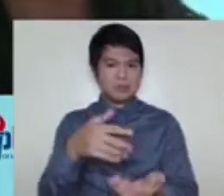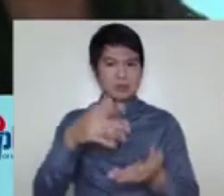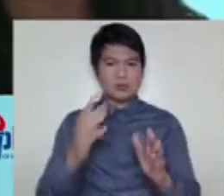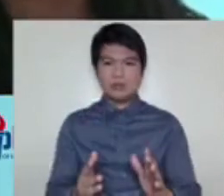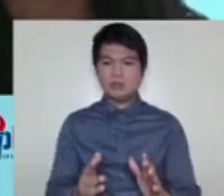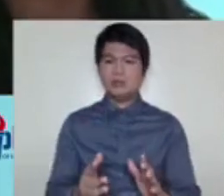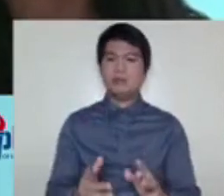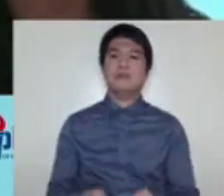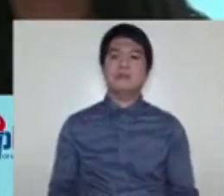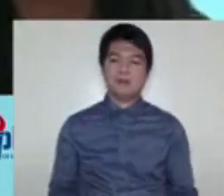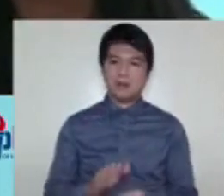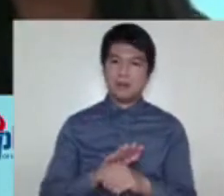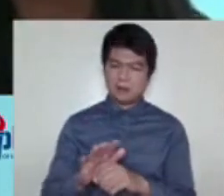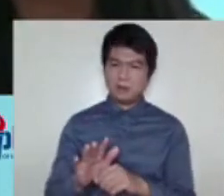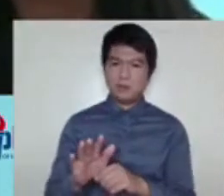to